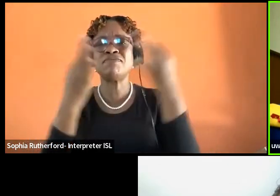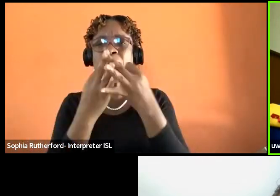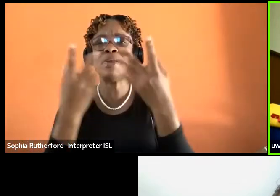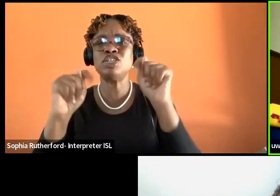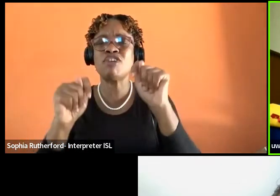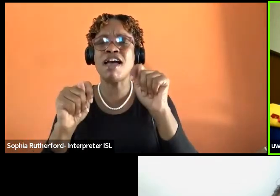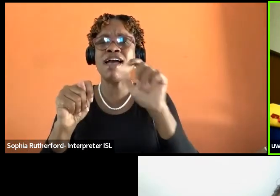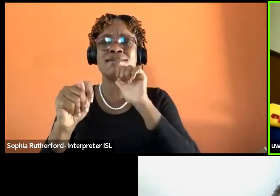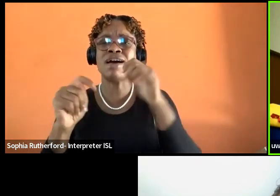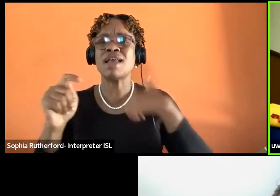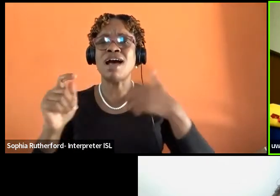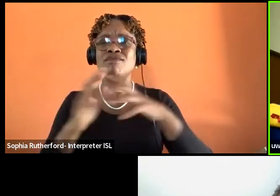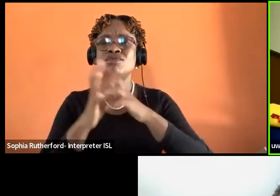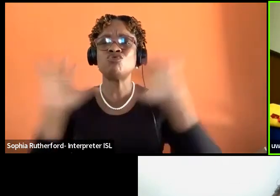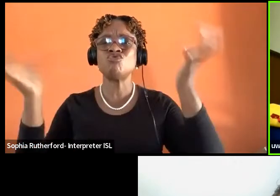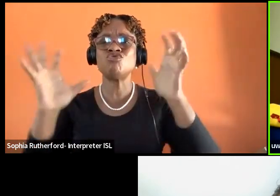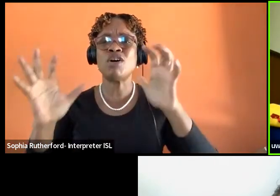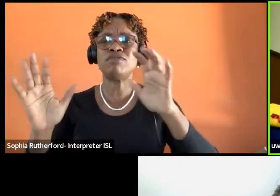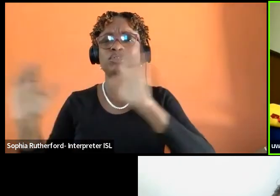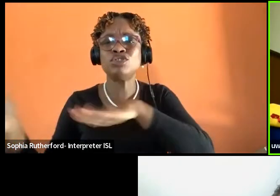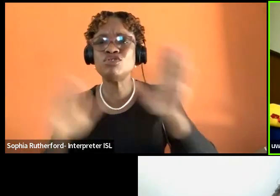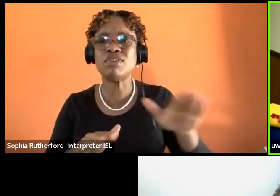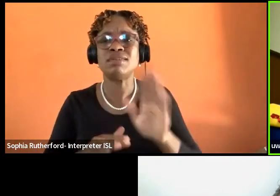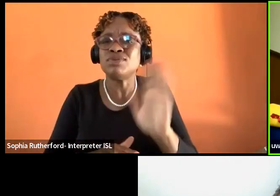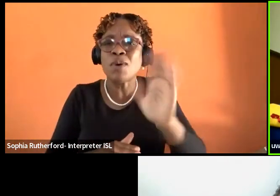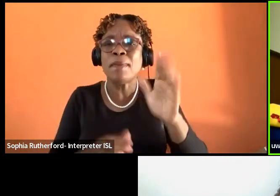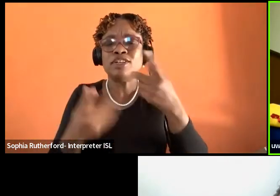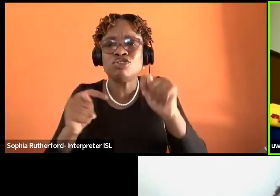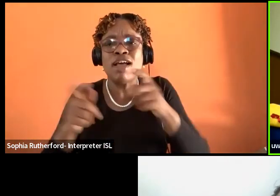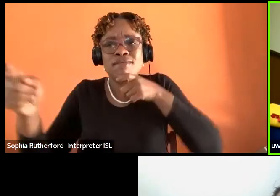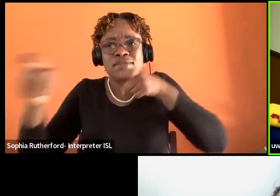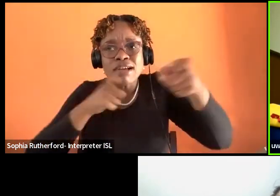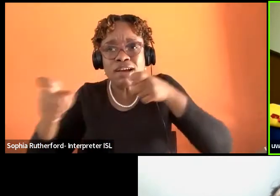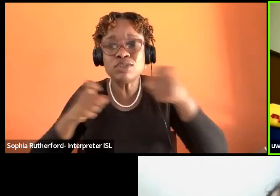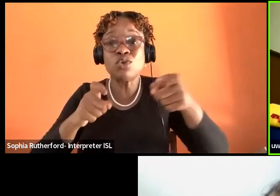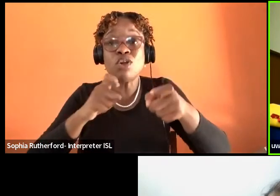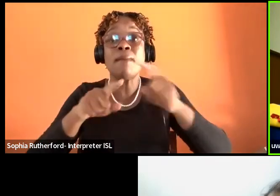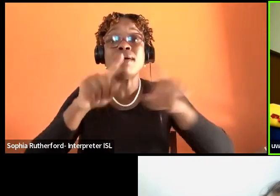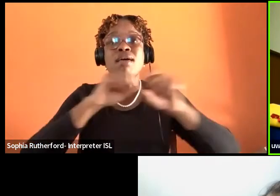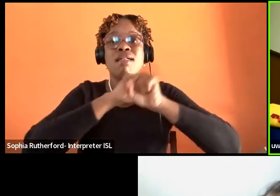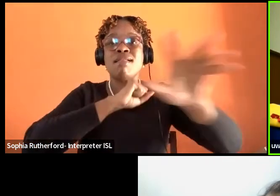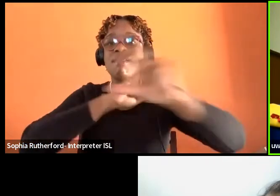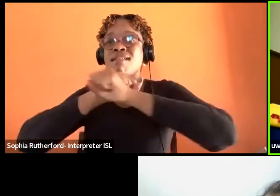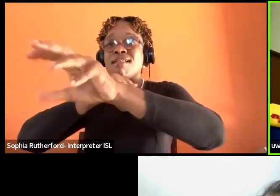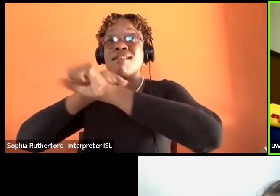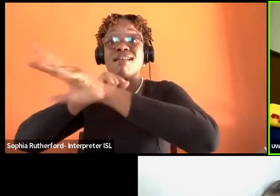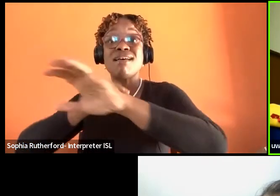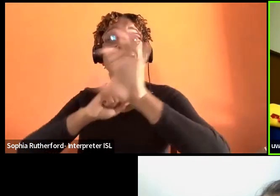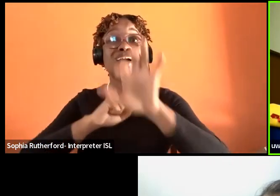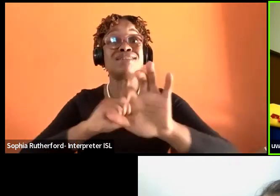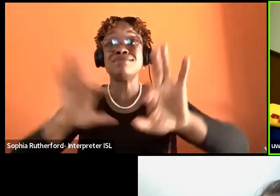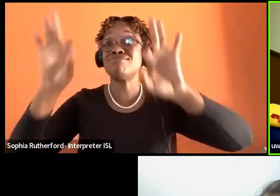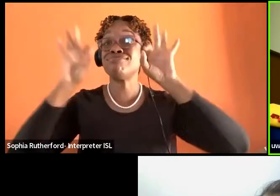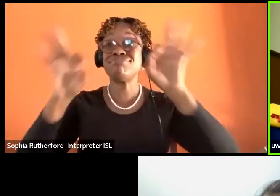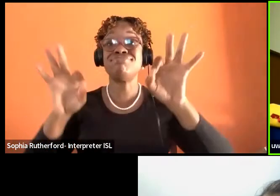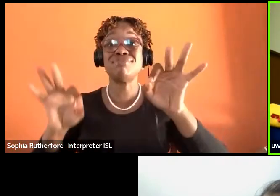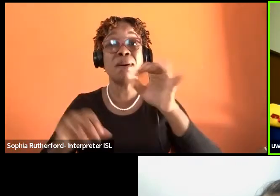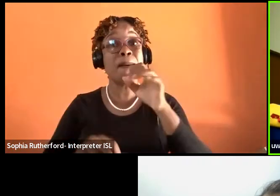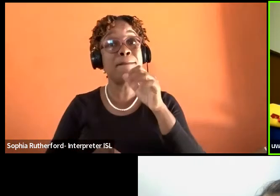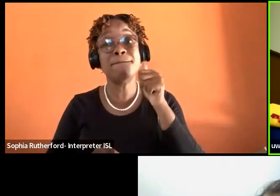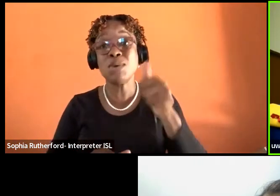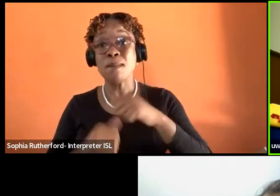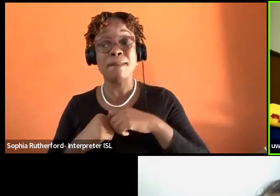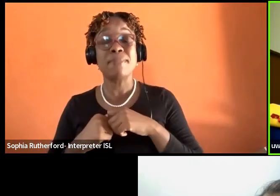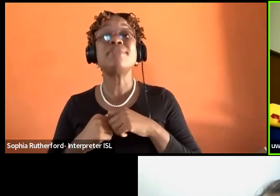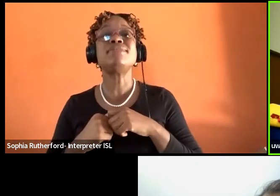forth, right? And it worked tremendously. You know, it's that sort of campaign